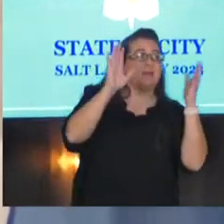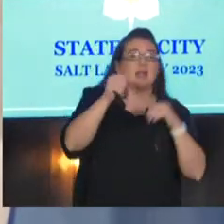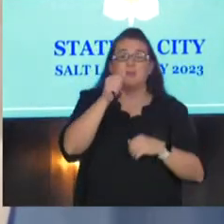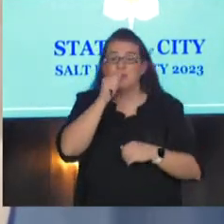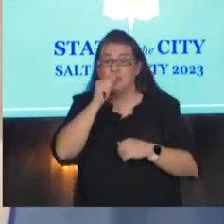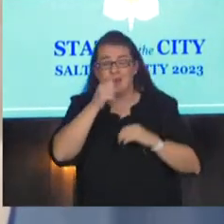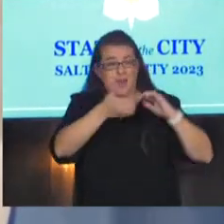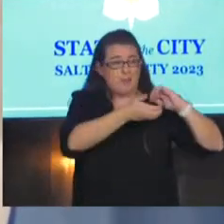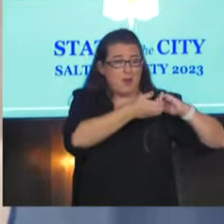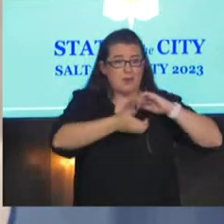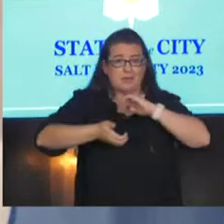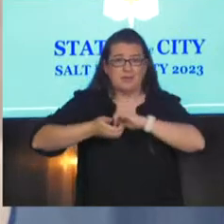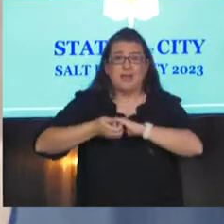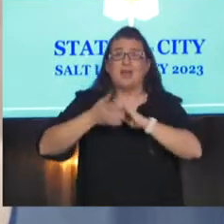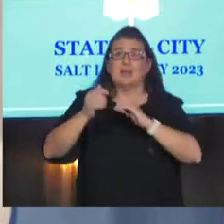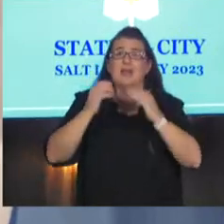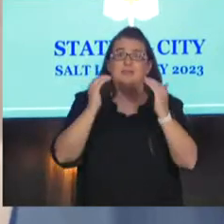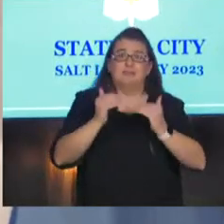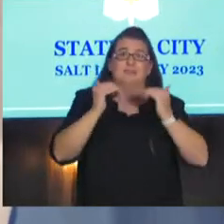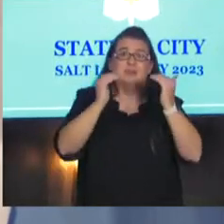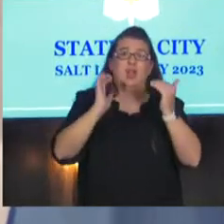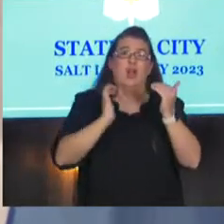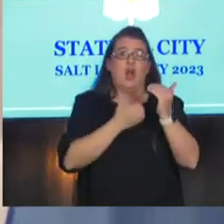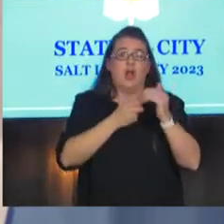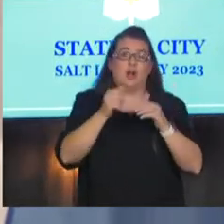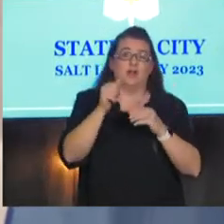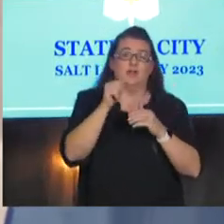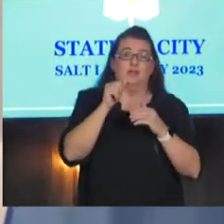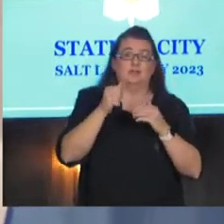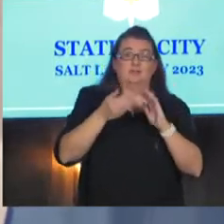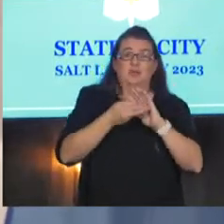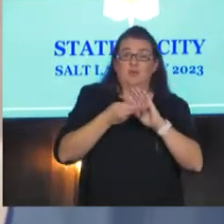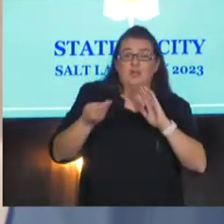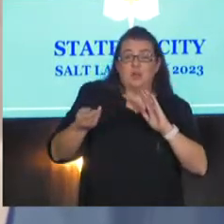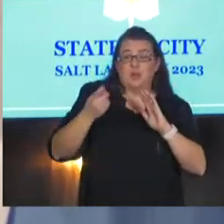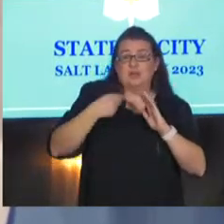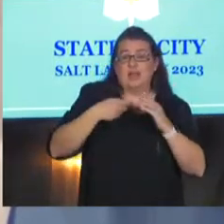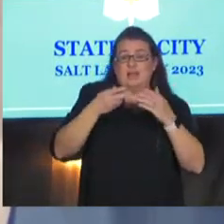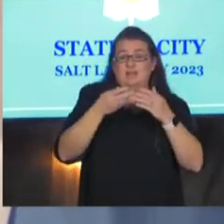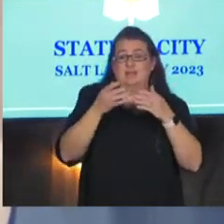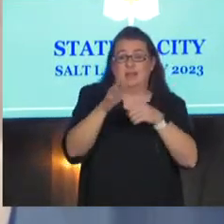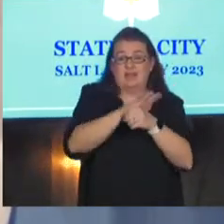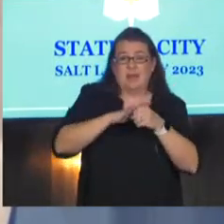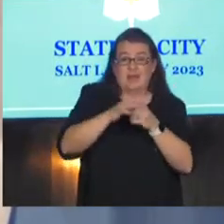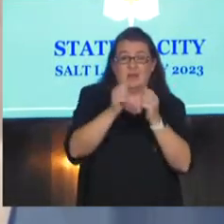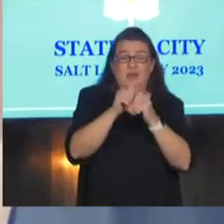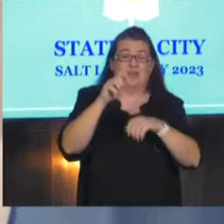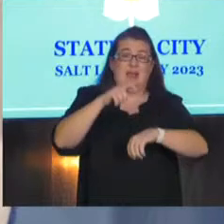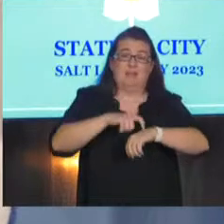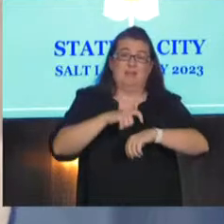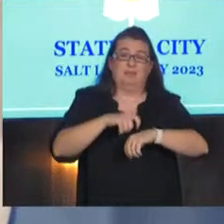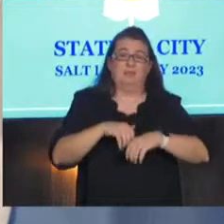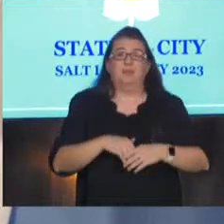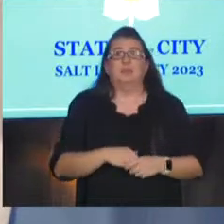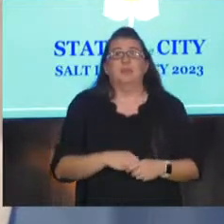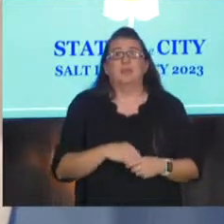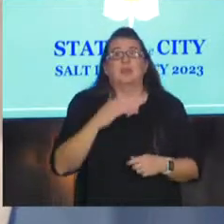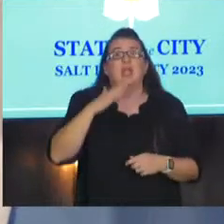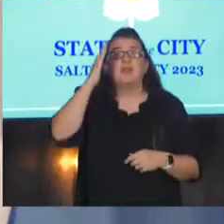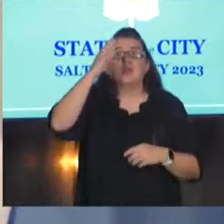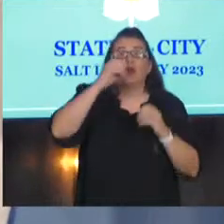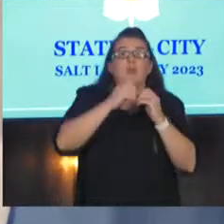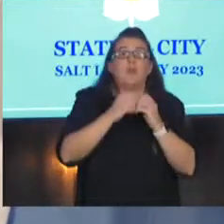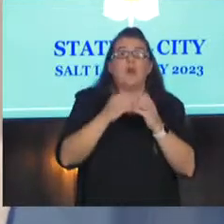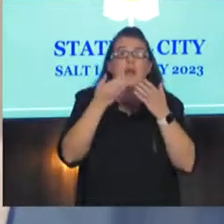leverage our awesome public spaces so much farther with private resources, expertise, and time. A future with more public